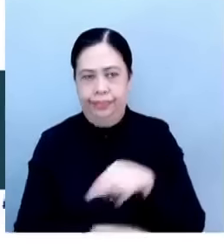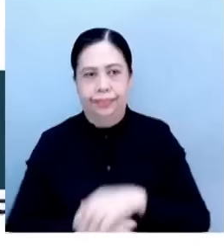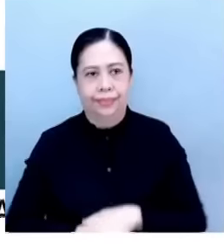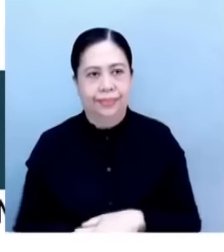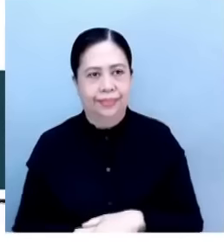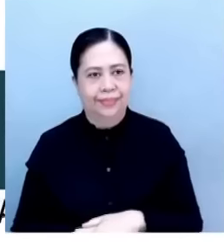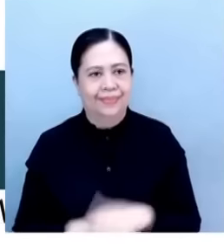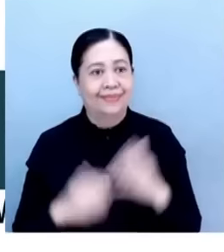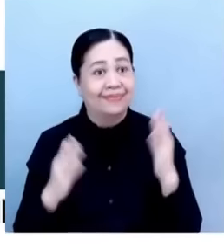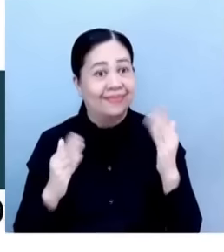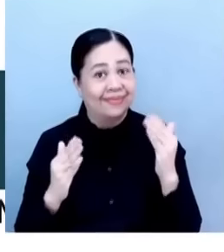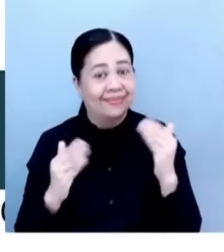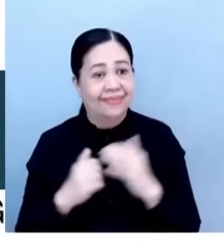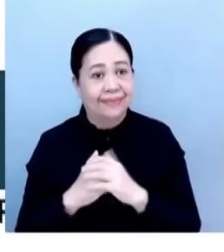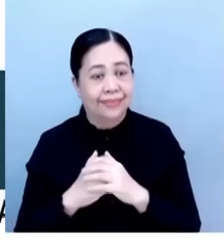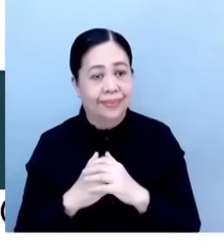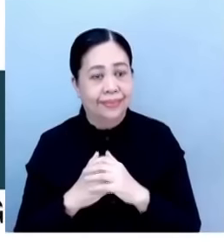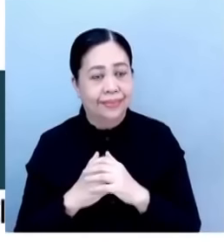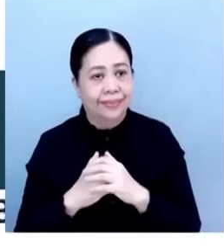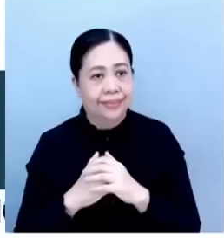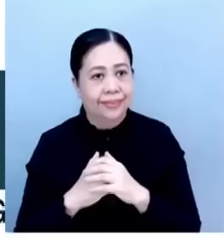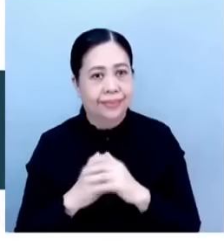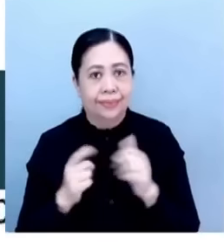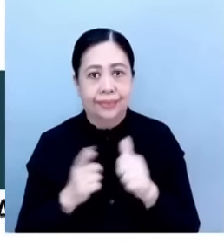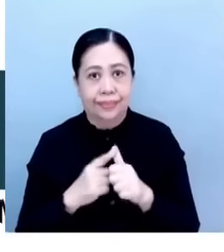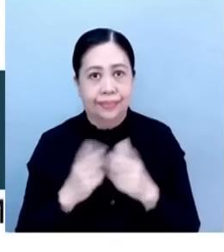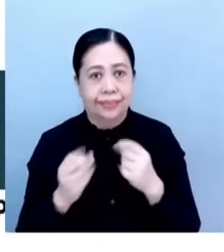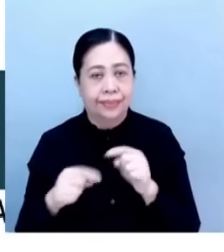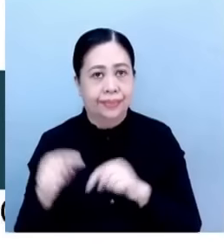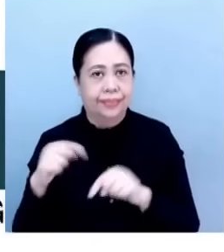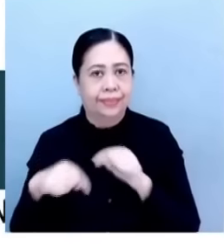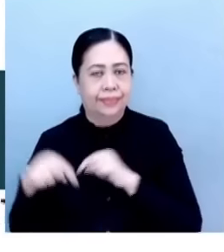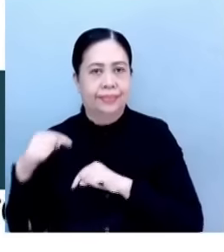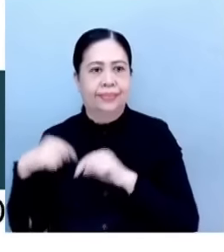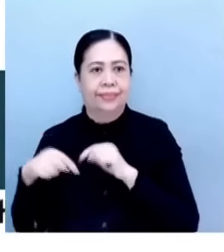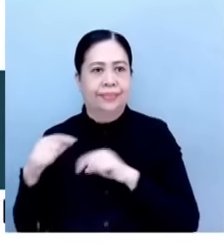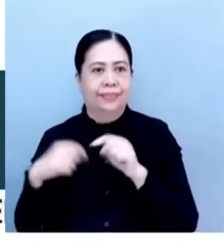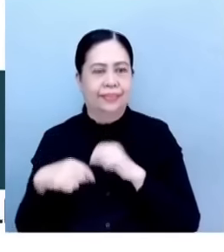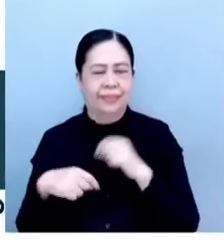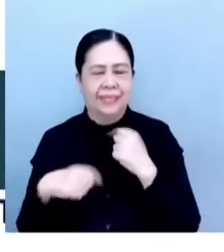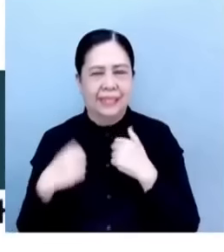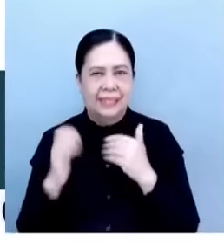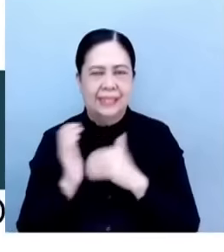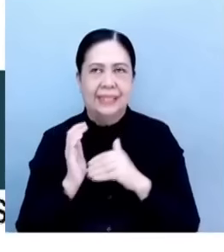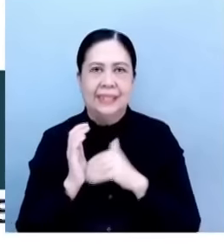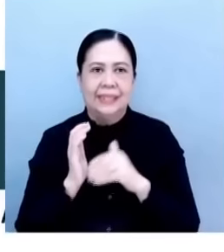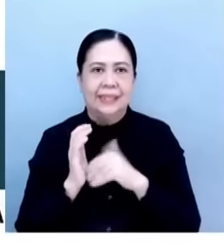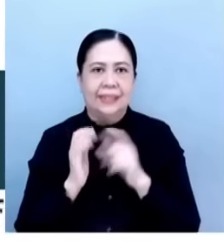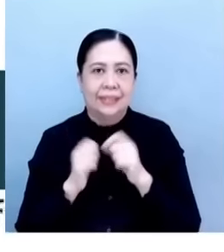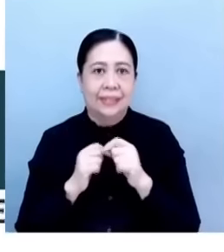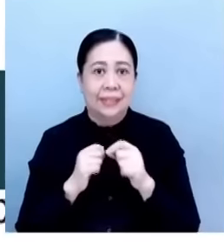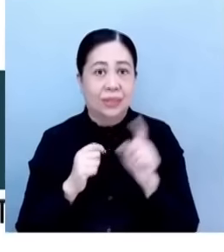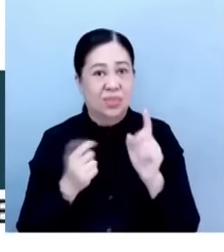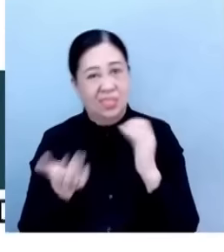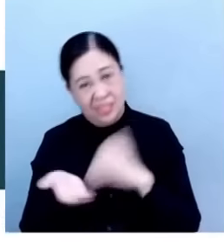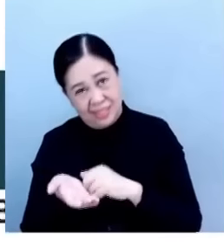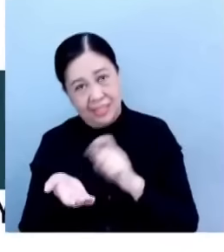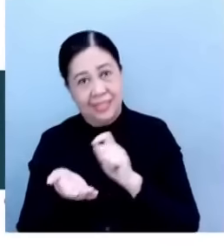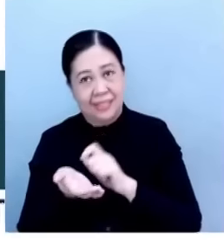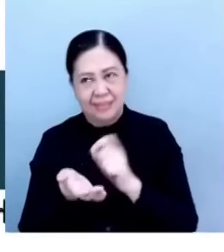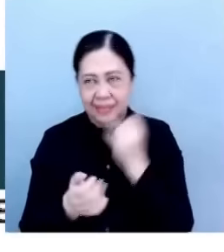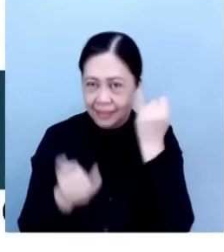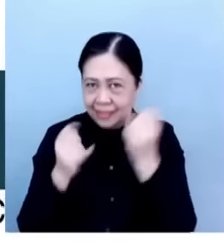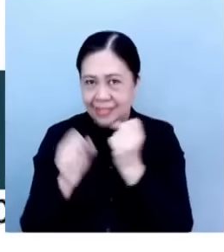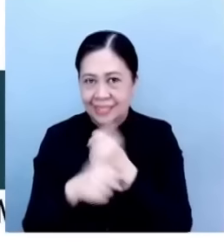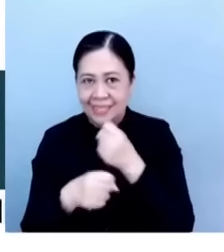I hope first of all, let me just go back because it's been nagging me since you brought it out. So you're going to go back to the drawing board. You're going to refine